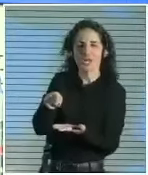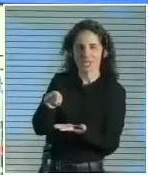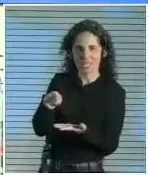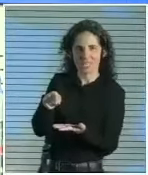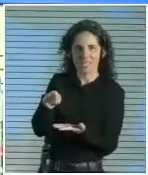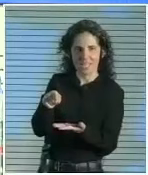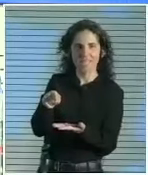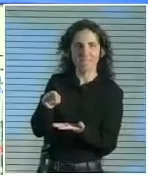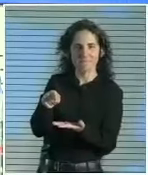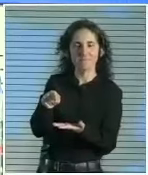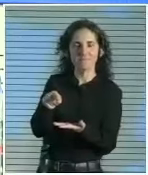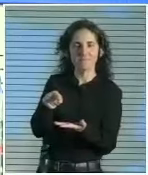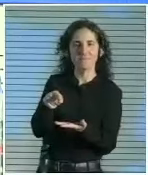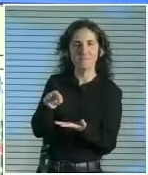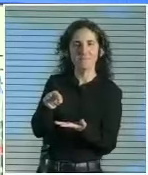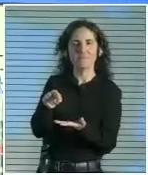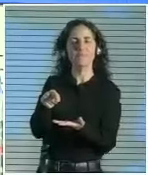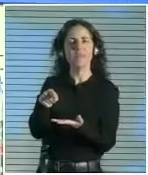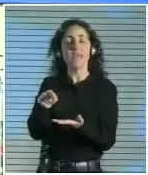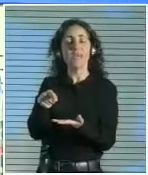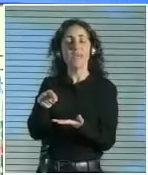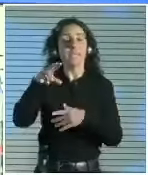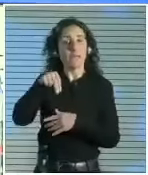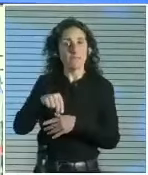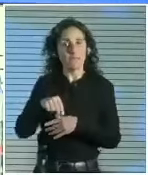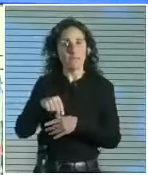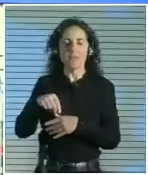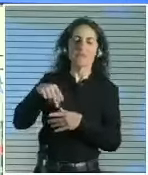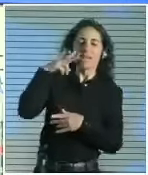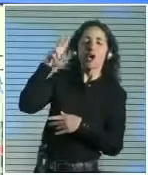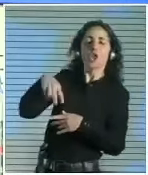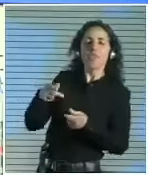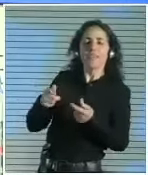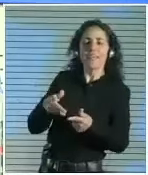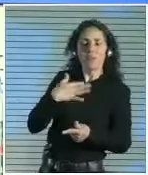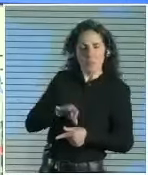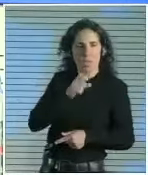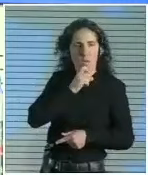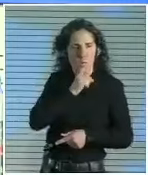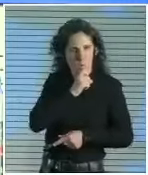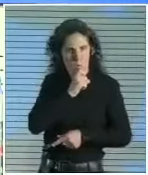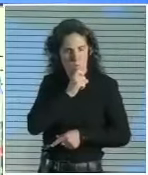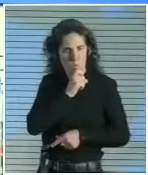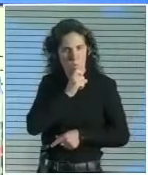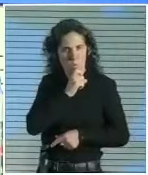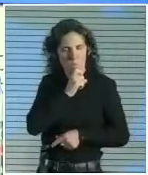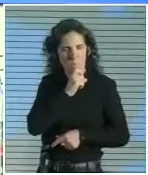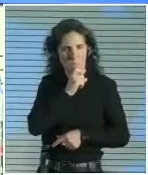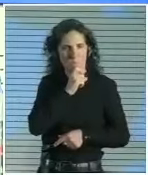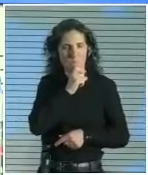have taken significant steps but are not for some reason part of a certification program on our